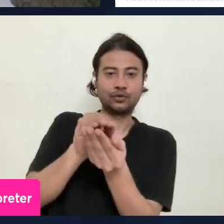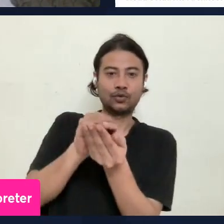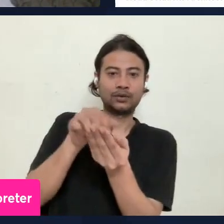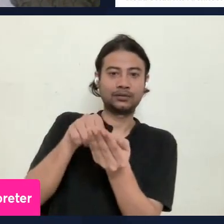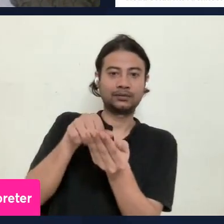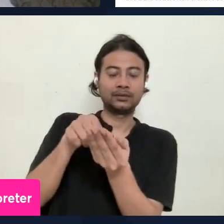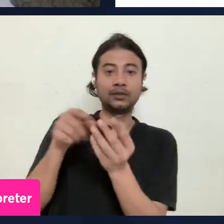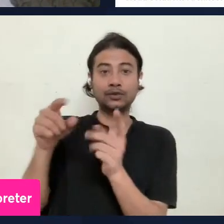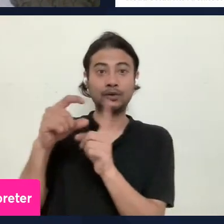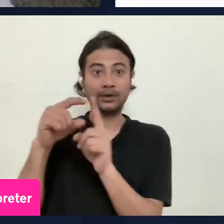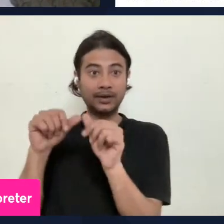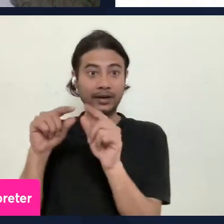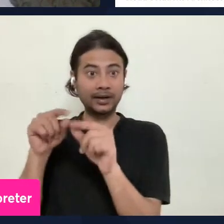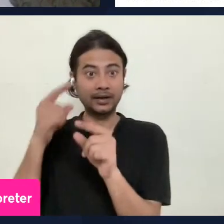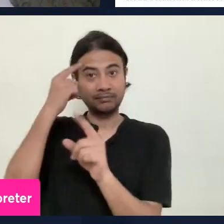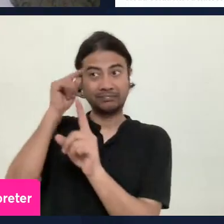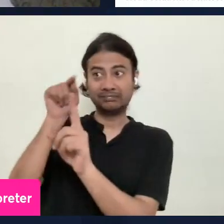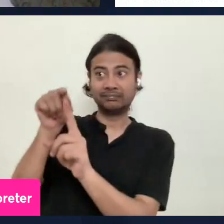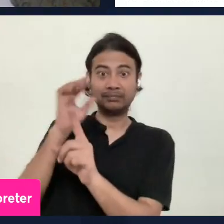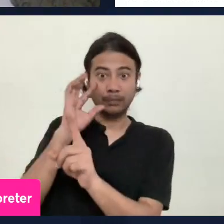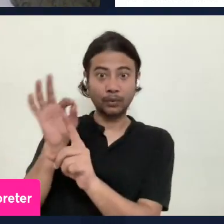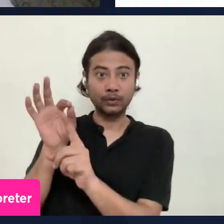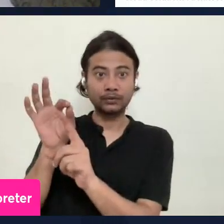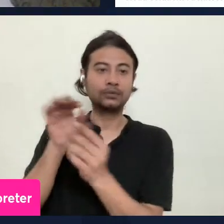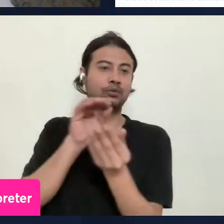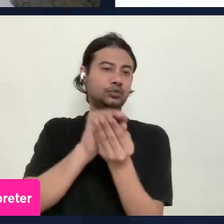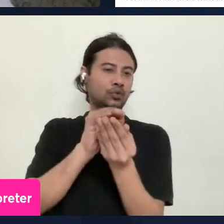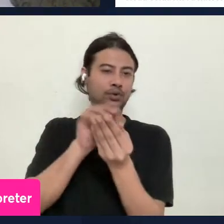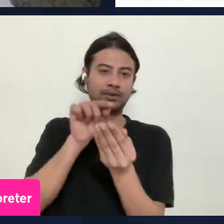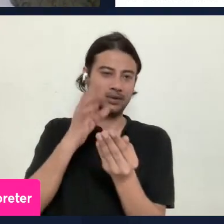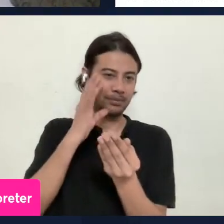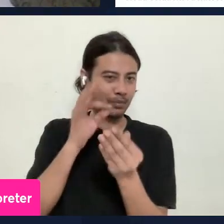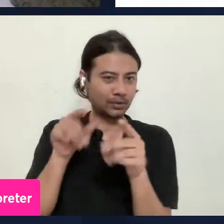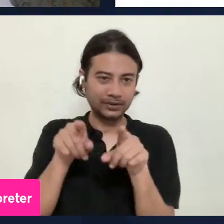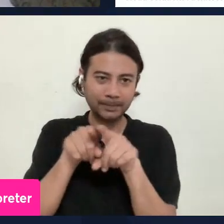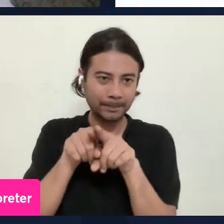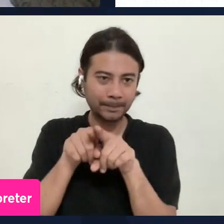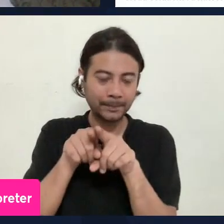having access to that data. That is really the challenge.